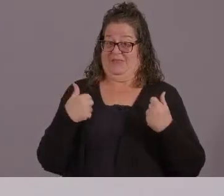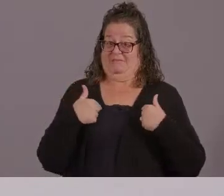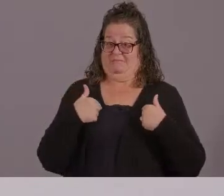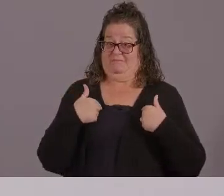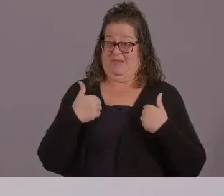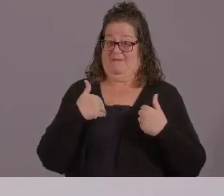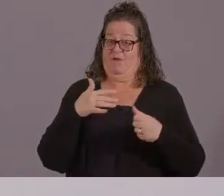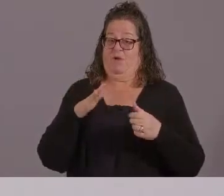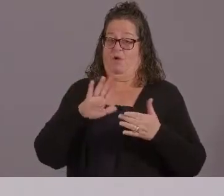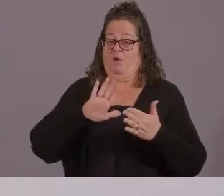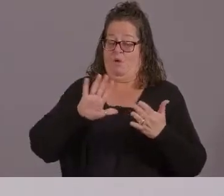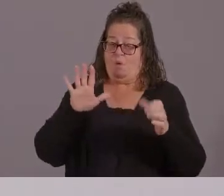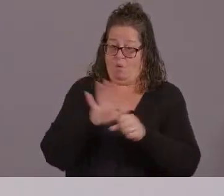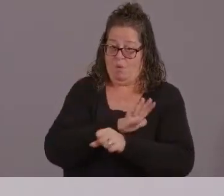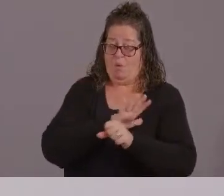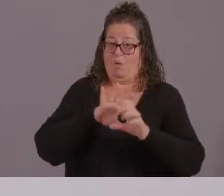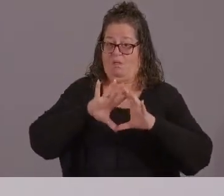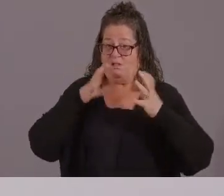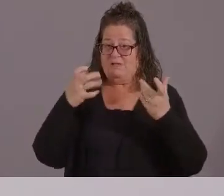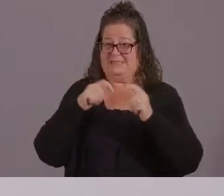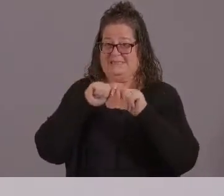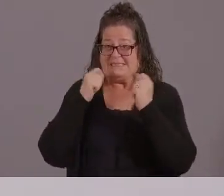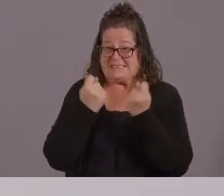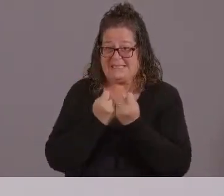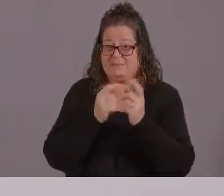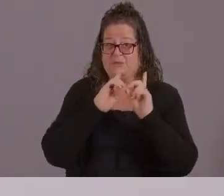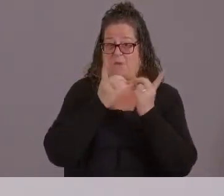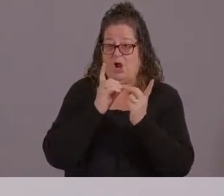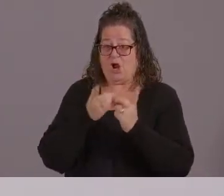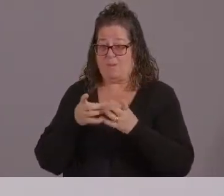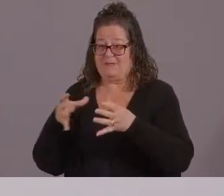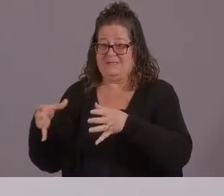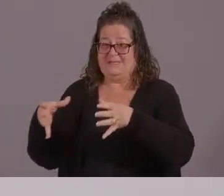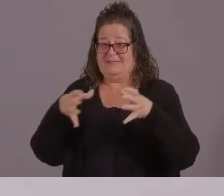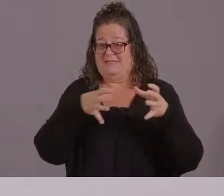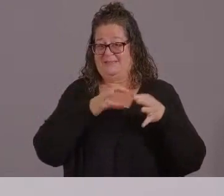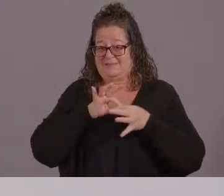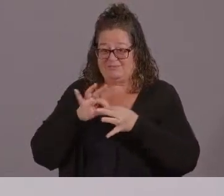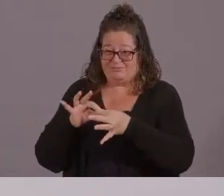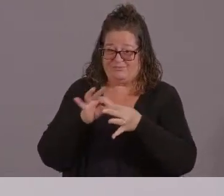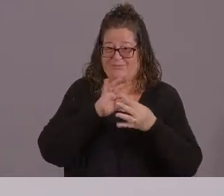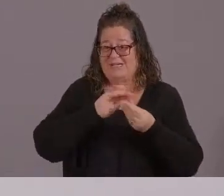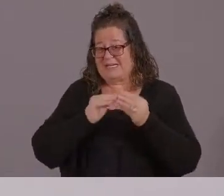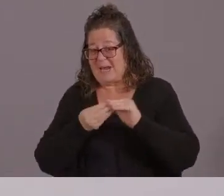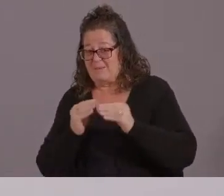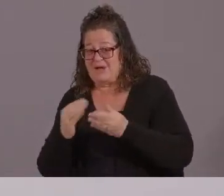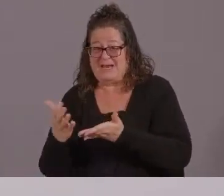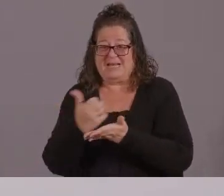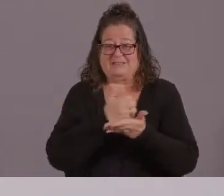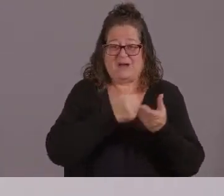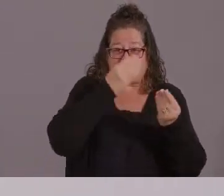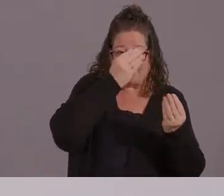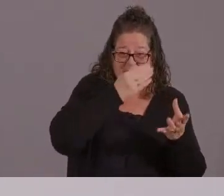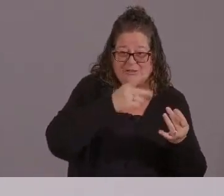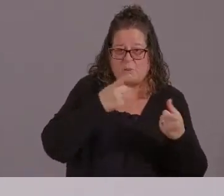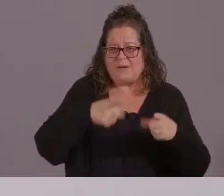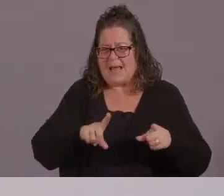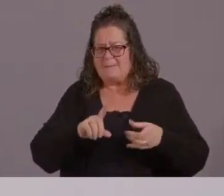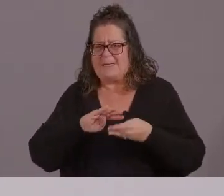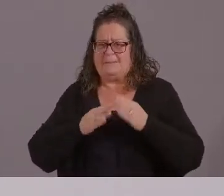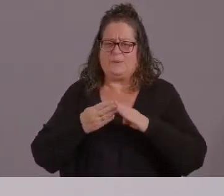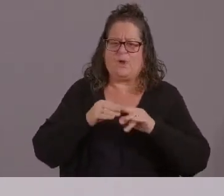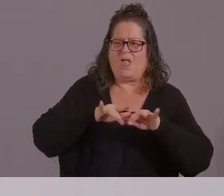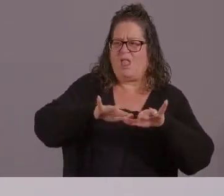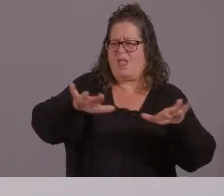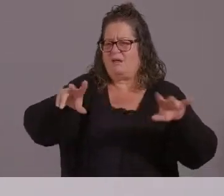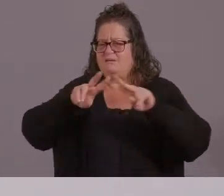I work with and provide input on data, what's going on in the community, you know, and looking at the recommendations